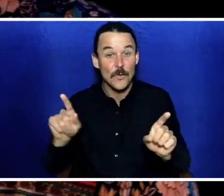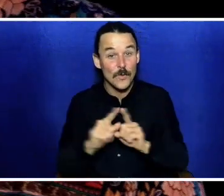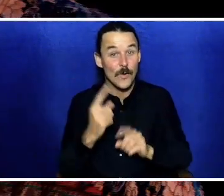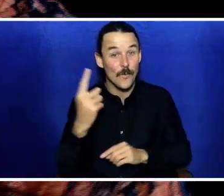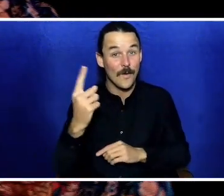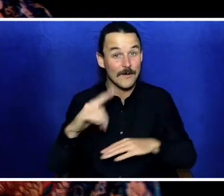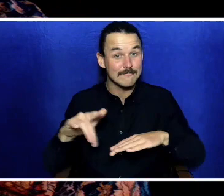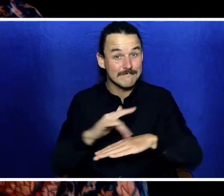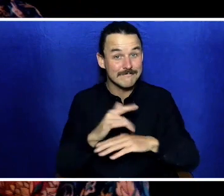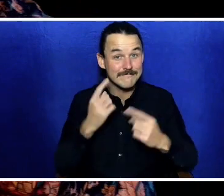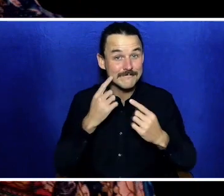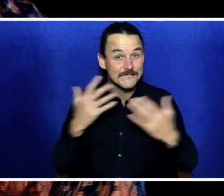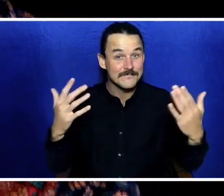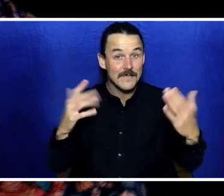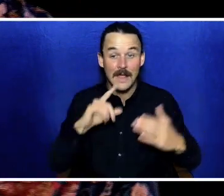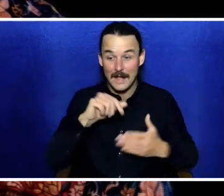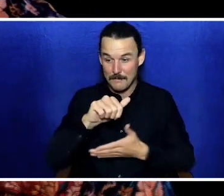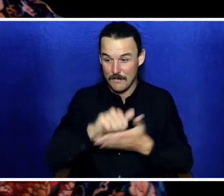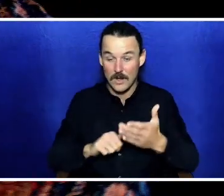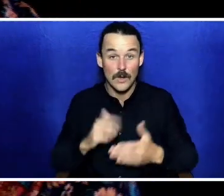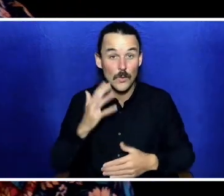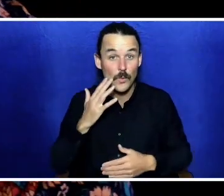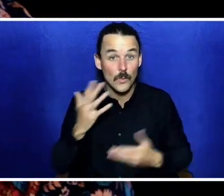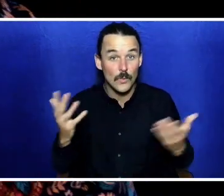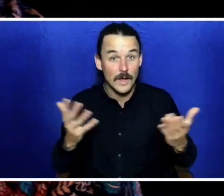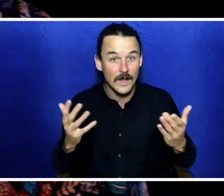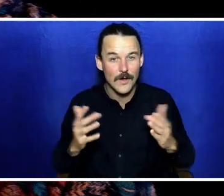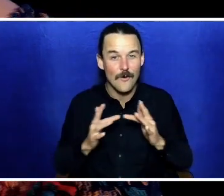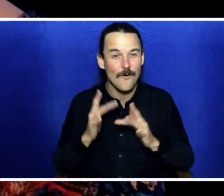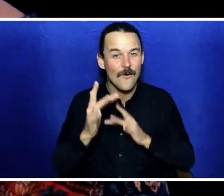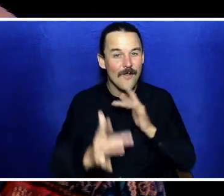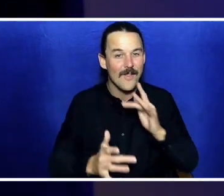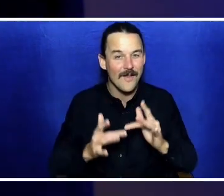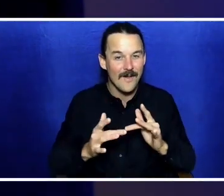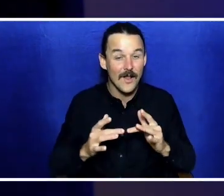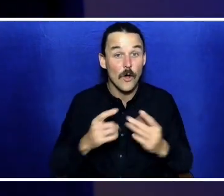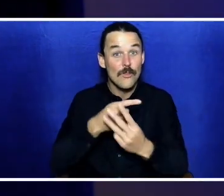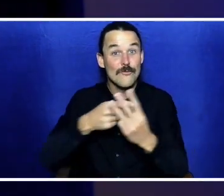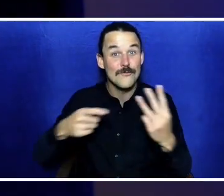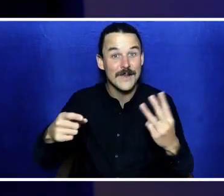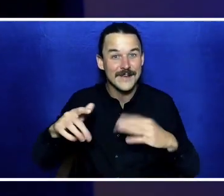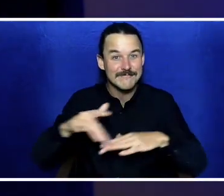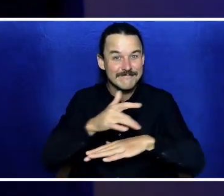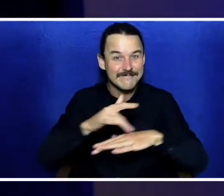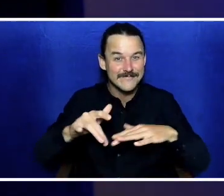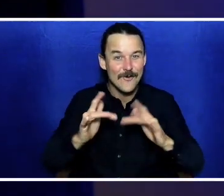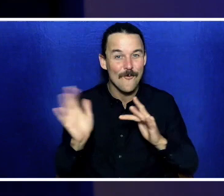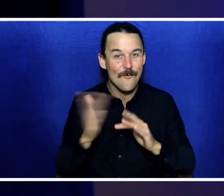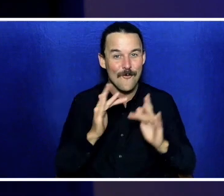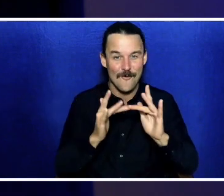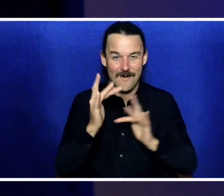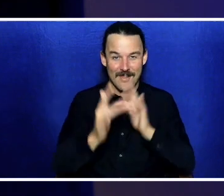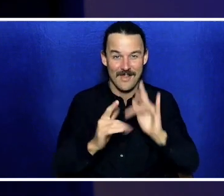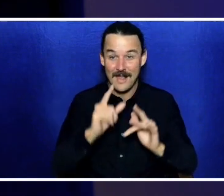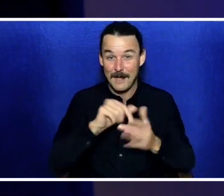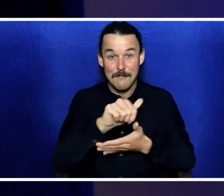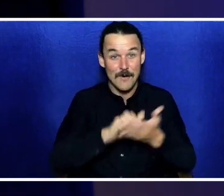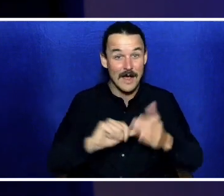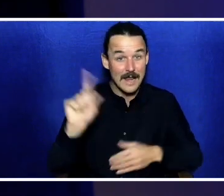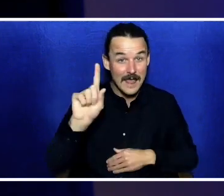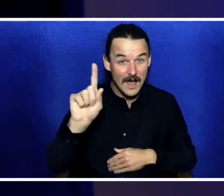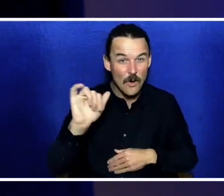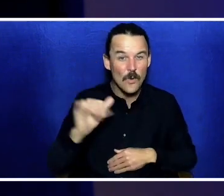three now, or you can purchase one or two as you see fit. Indeed, subscriptions to our first quarter will go on sale